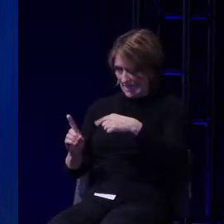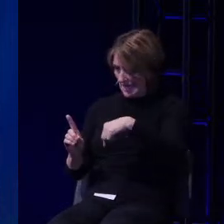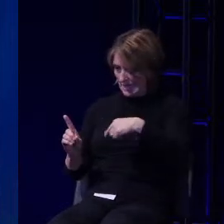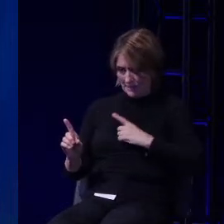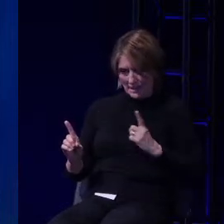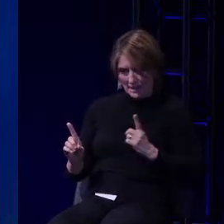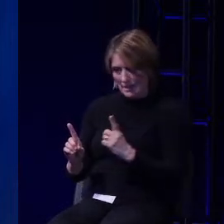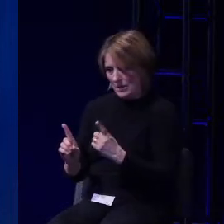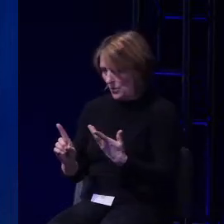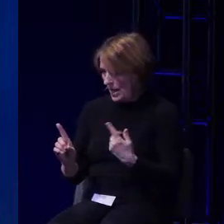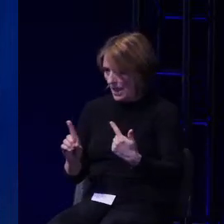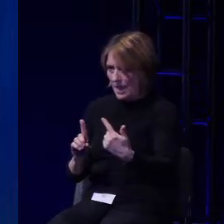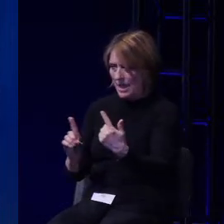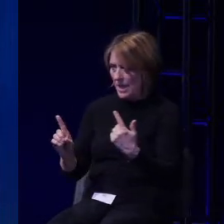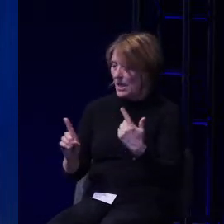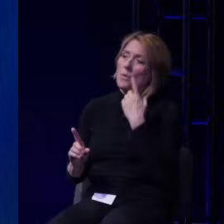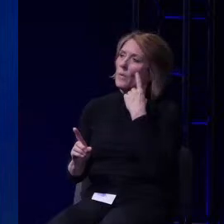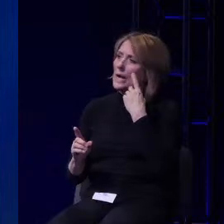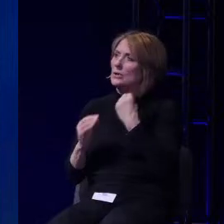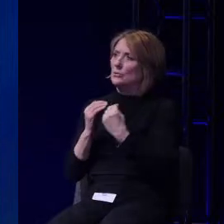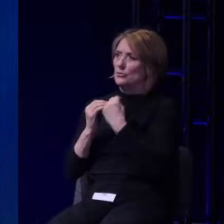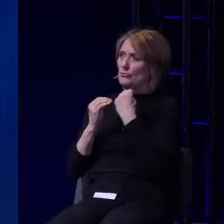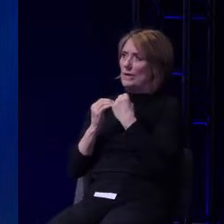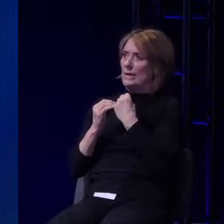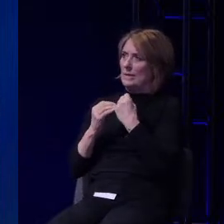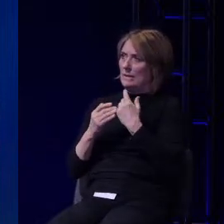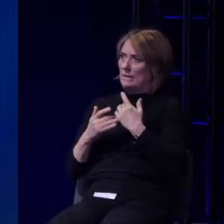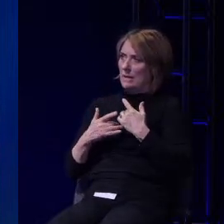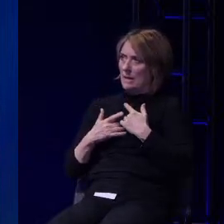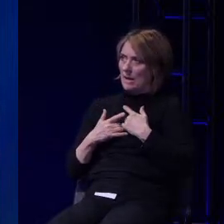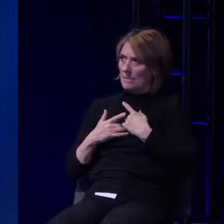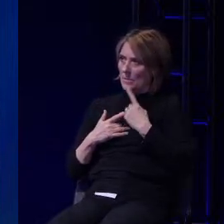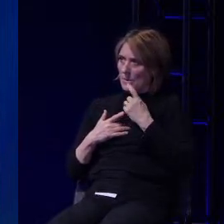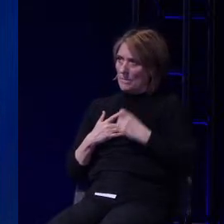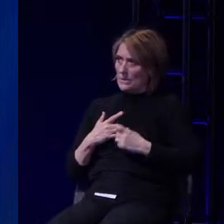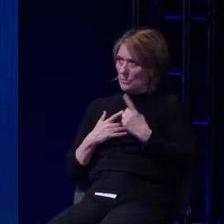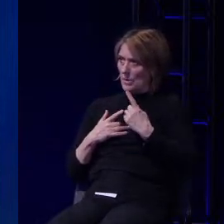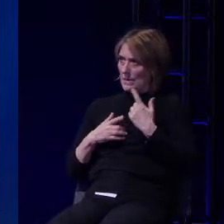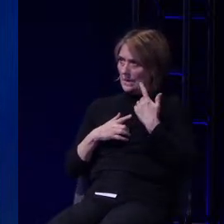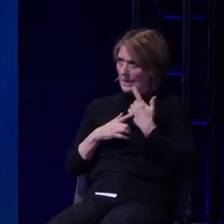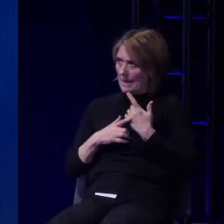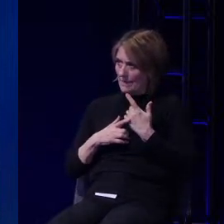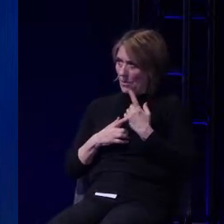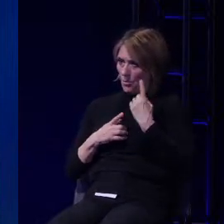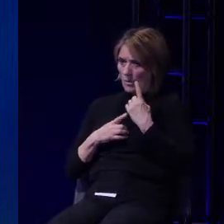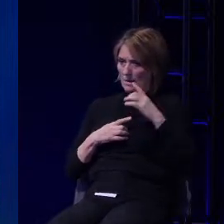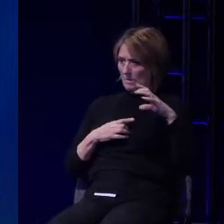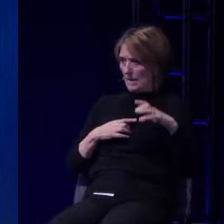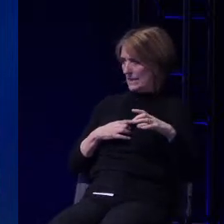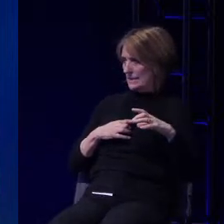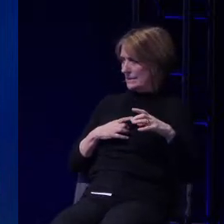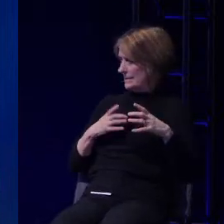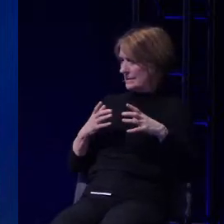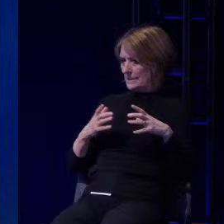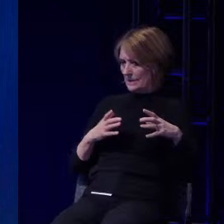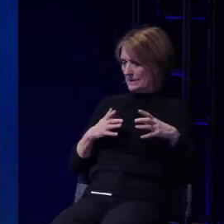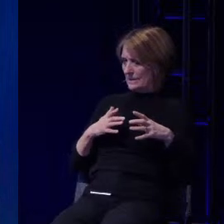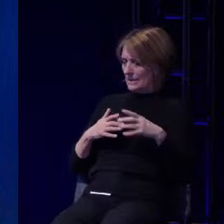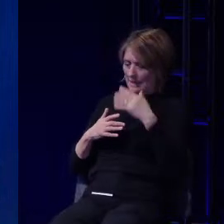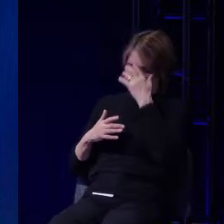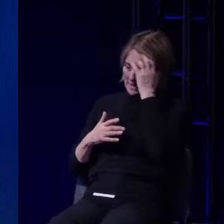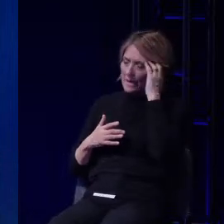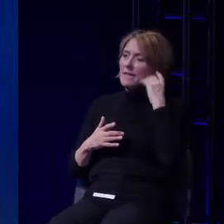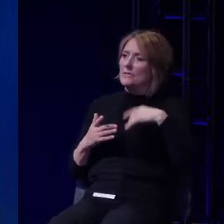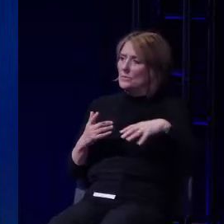as you train yourself to only think like, I'm one person, I have one camera, I can put myself in one place to then capture